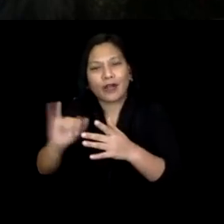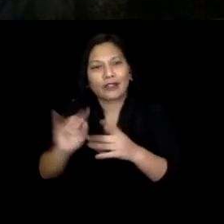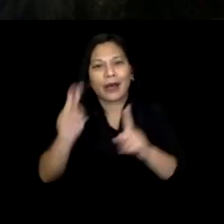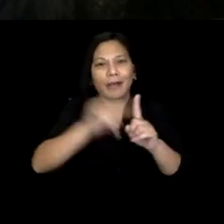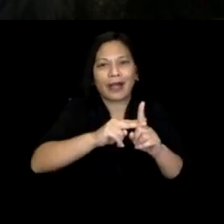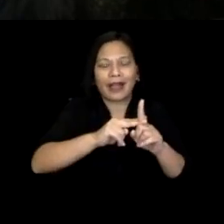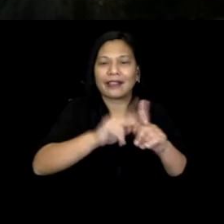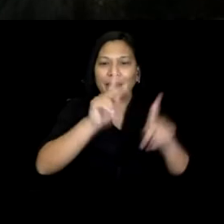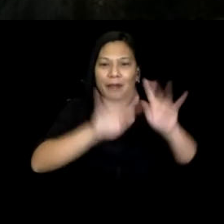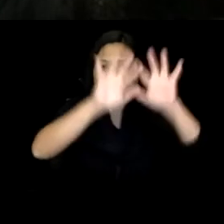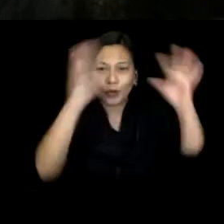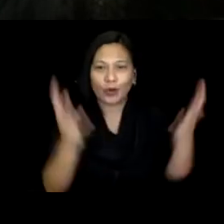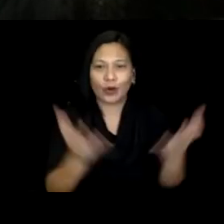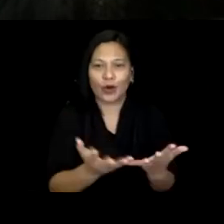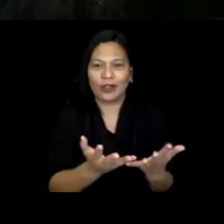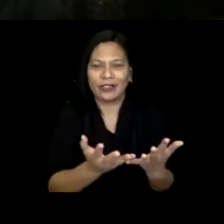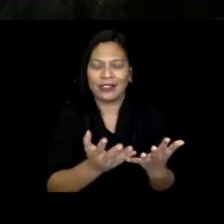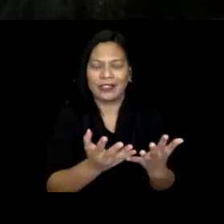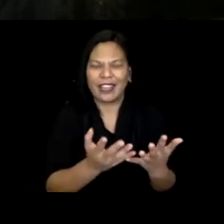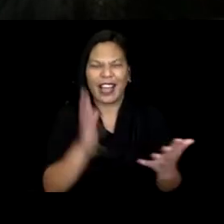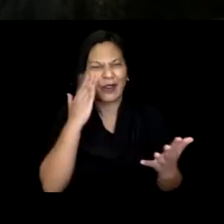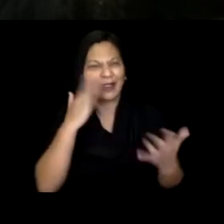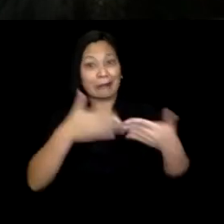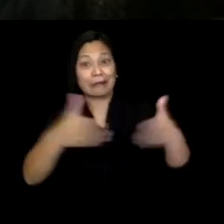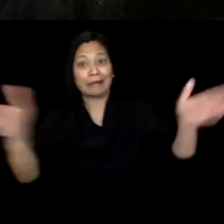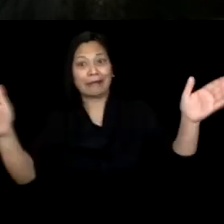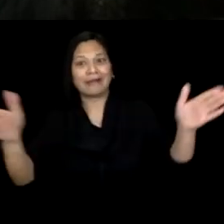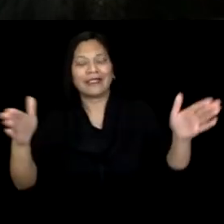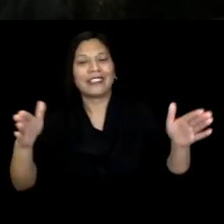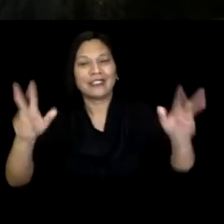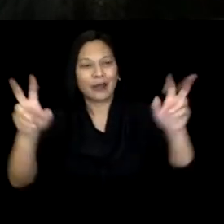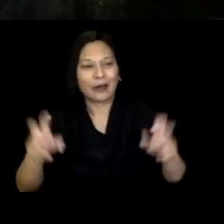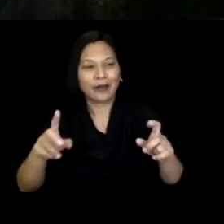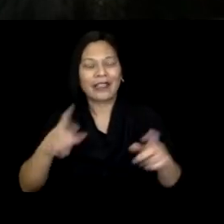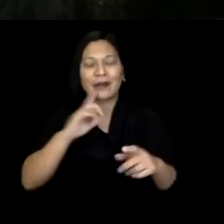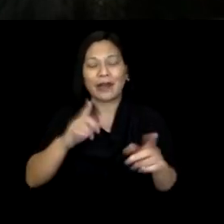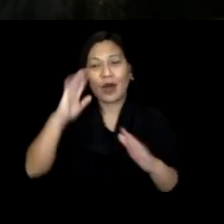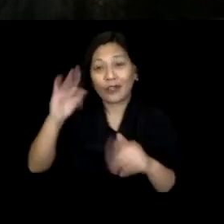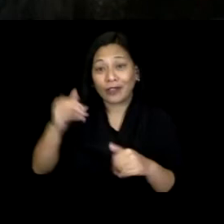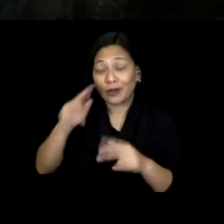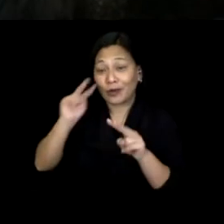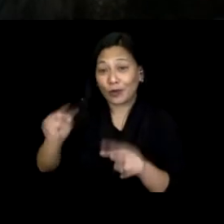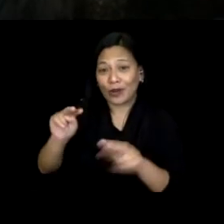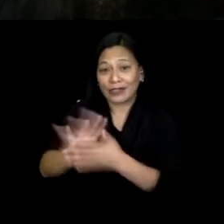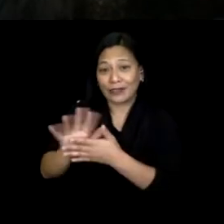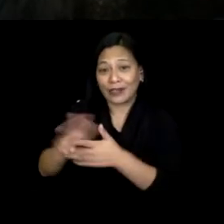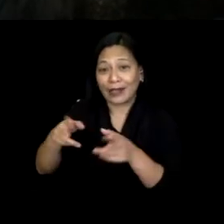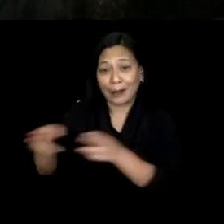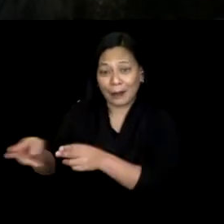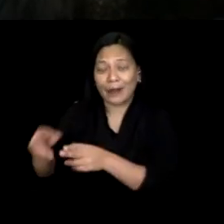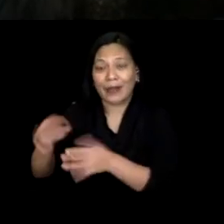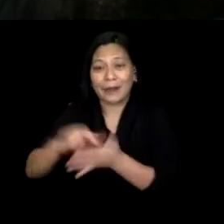That sounds very big also, but hopefully when you see the clips, it'll make more sense. Maybe we should roll